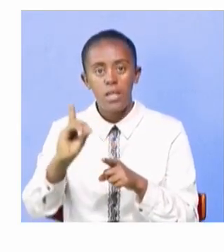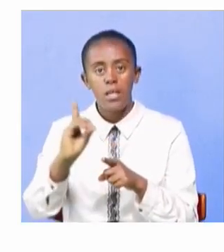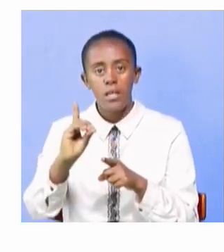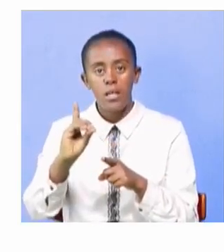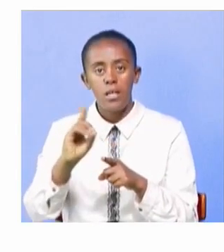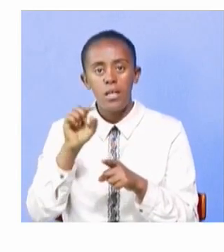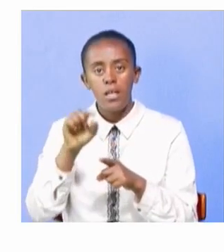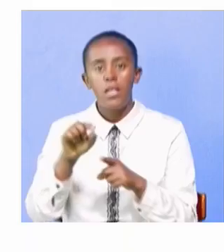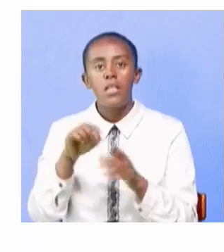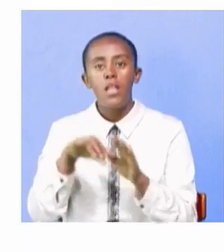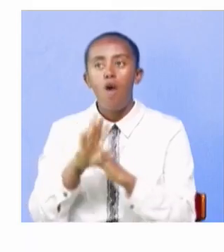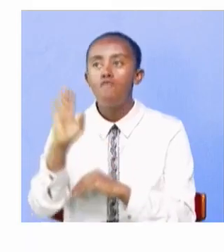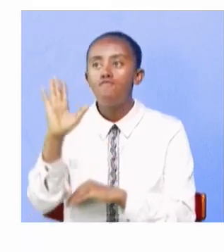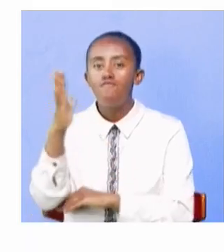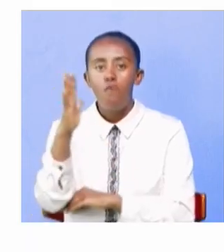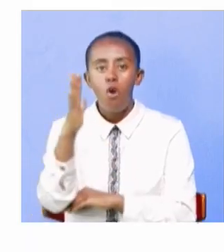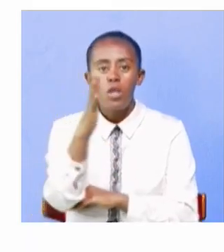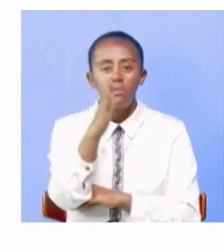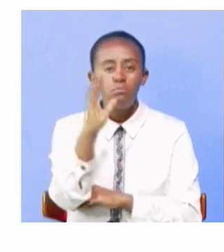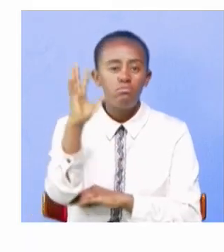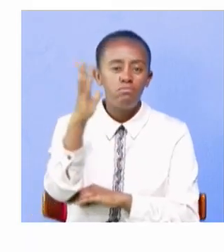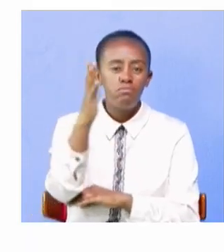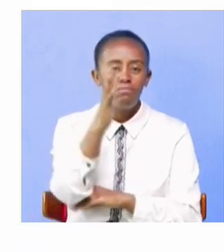in the forest.